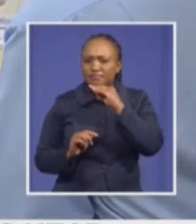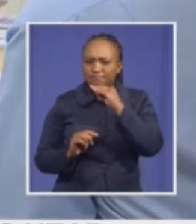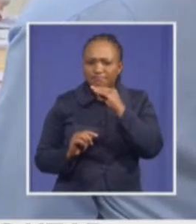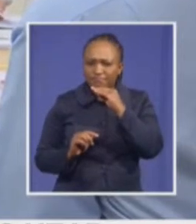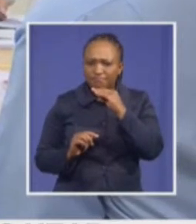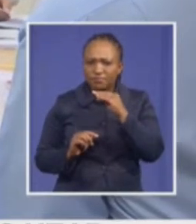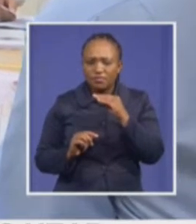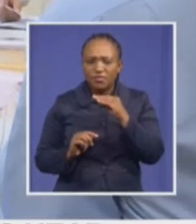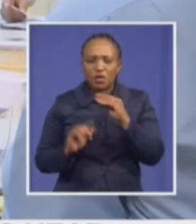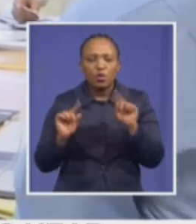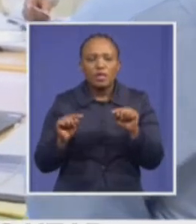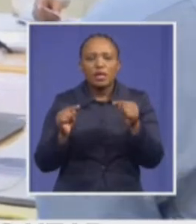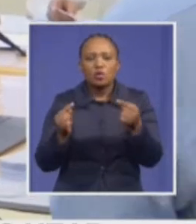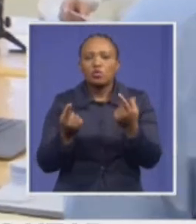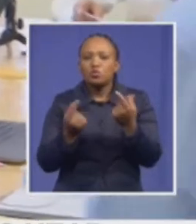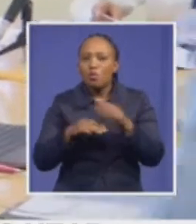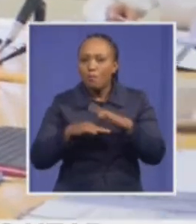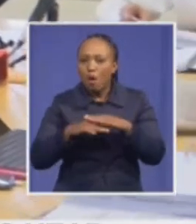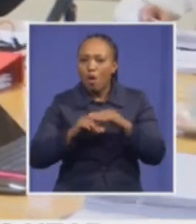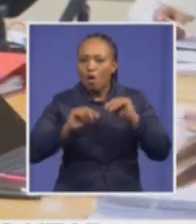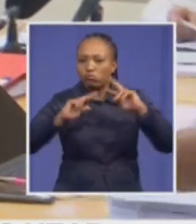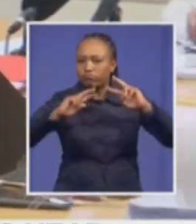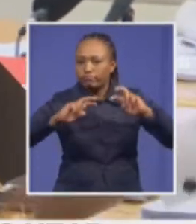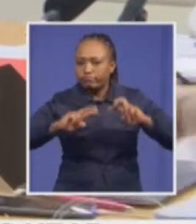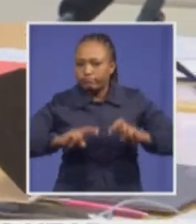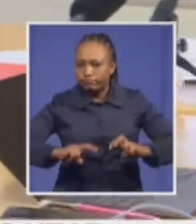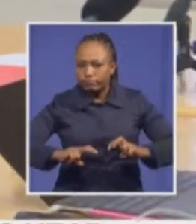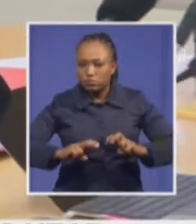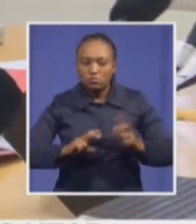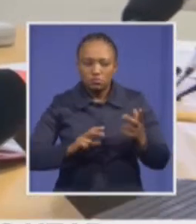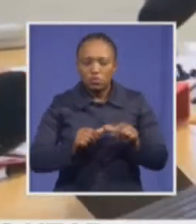investigations. You want to continue, please? Thank you.